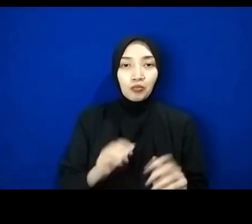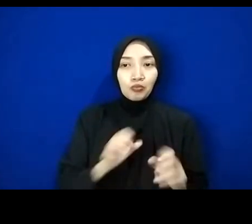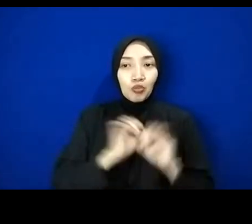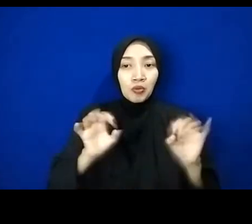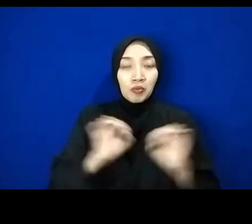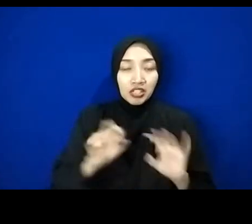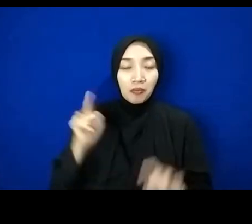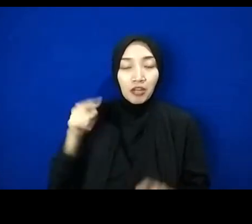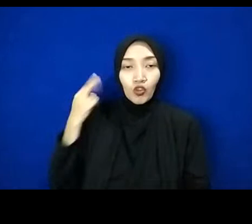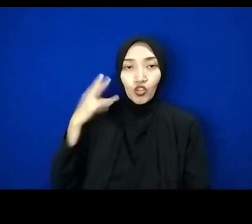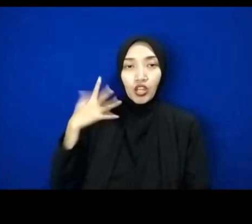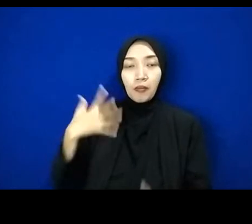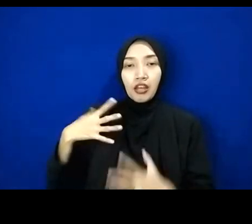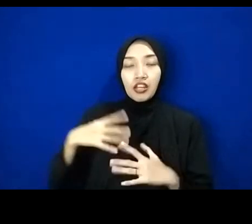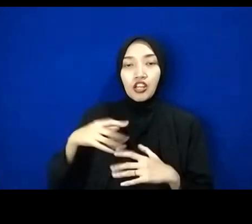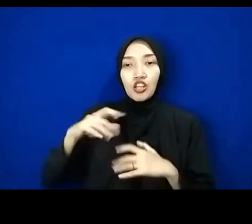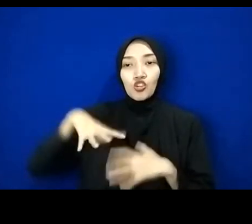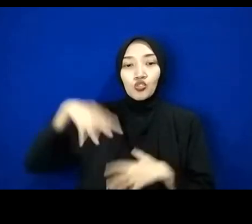our teaching